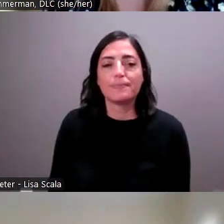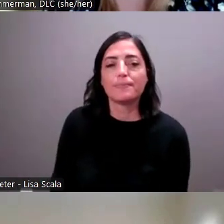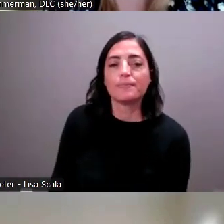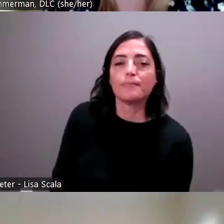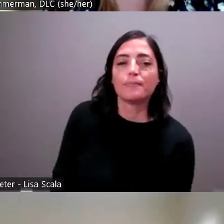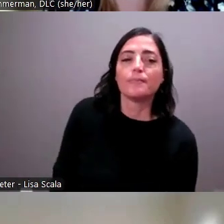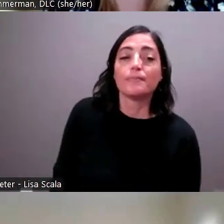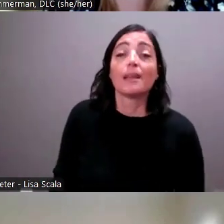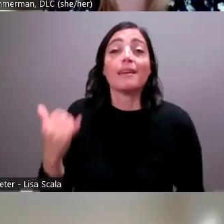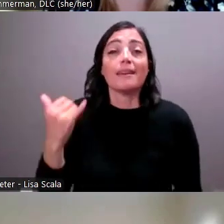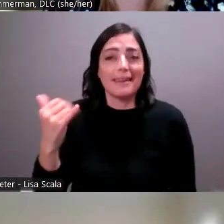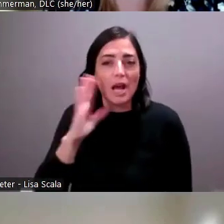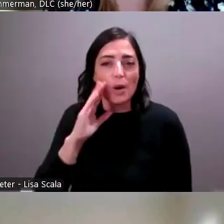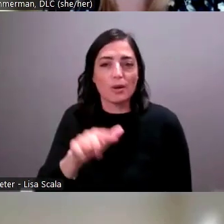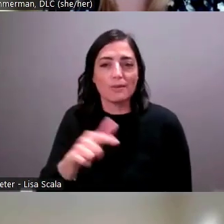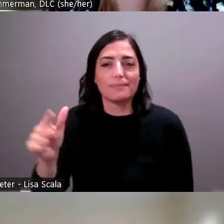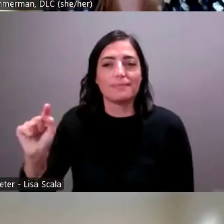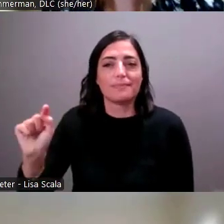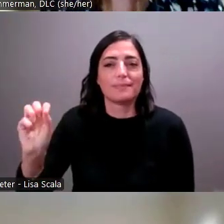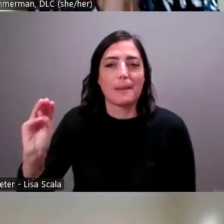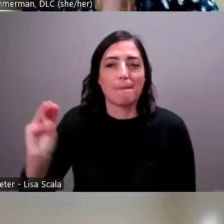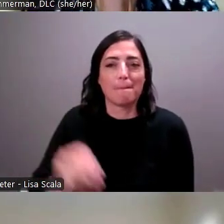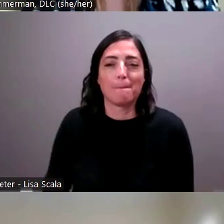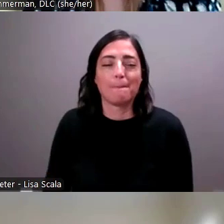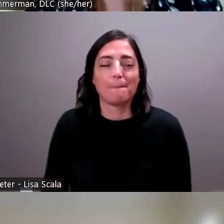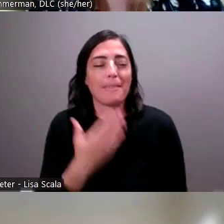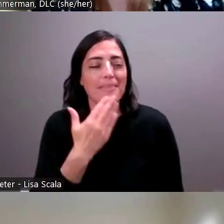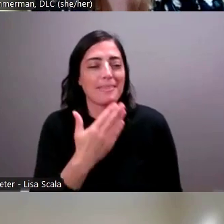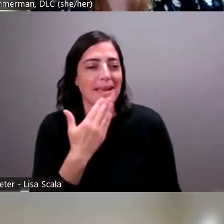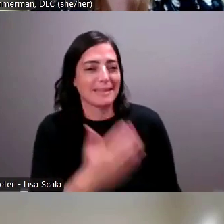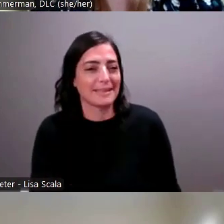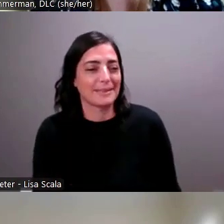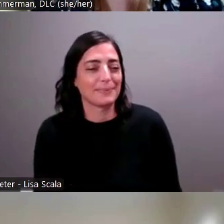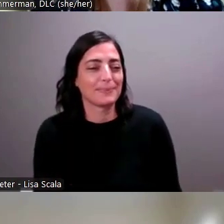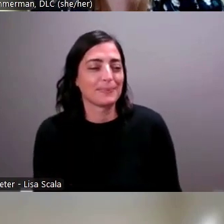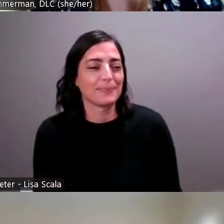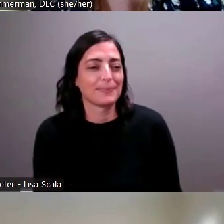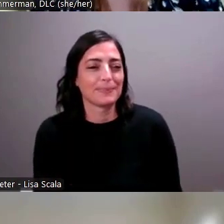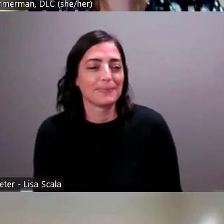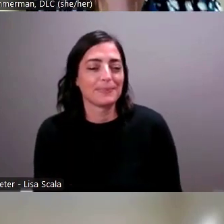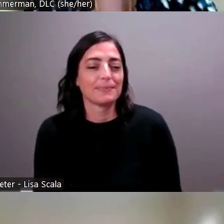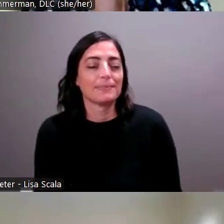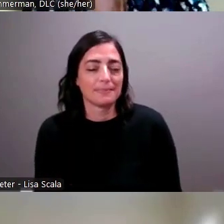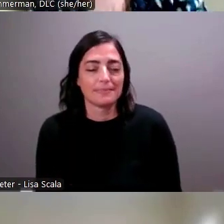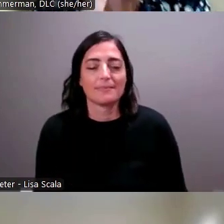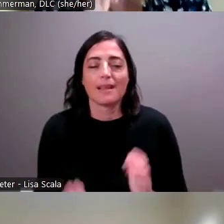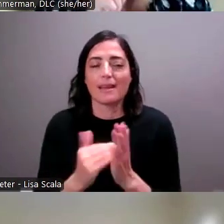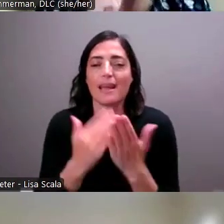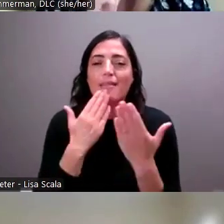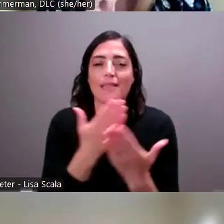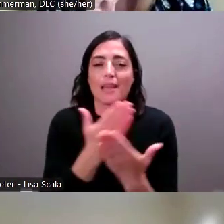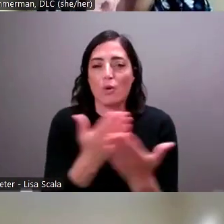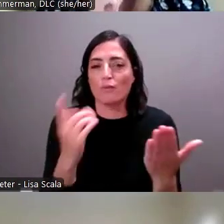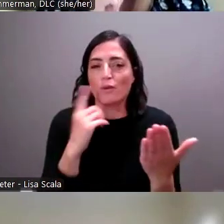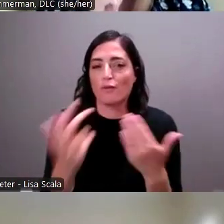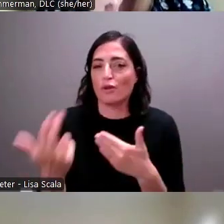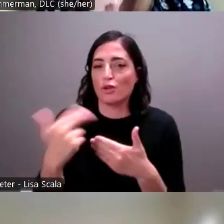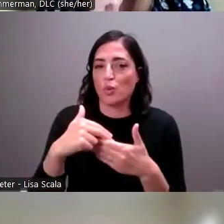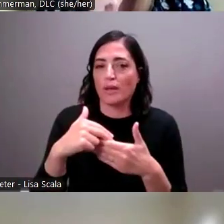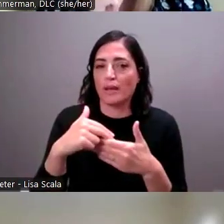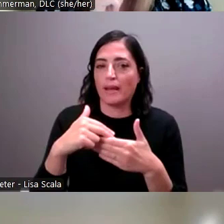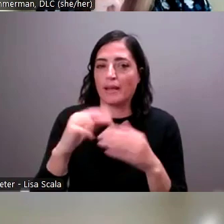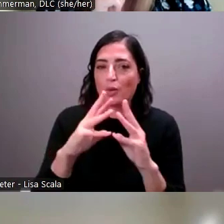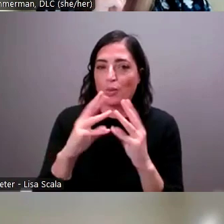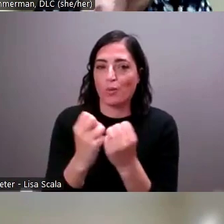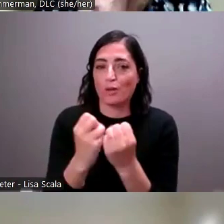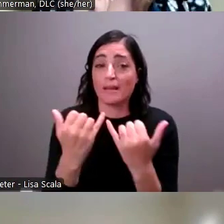I'll hand it over to Tom. Thanks, Brianna. And again, thank you all for being here. And if